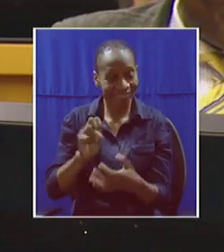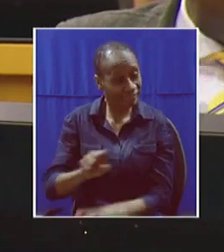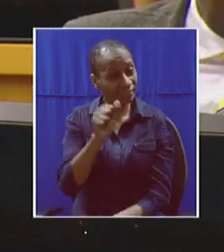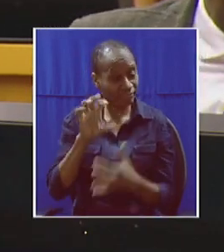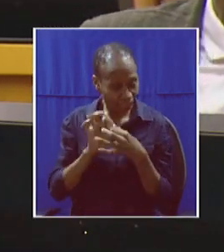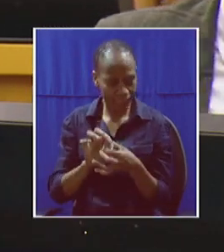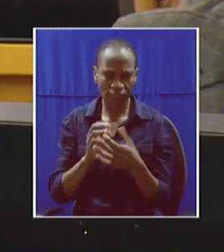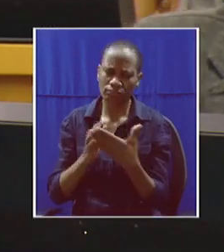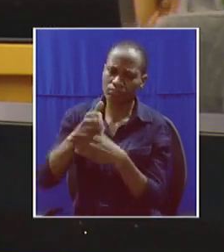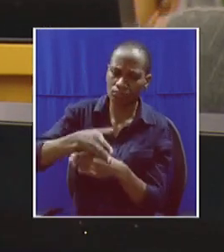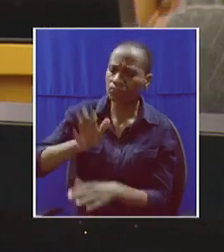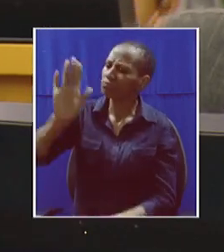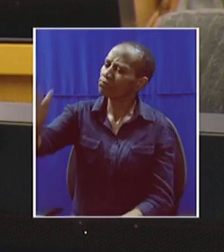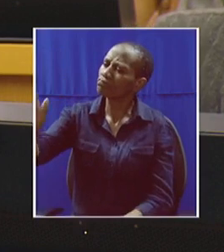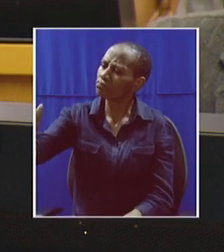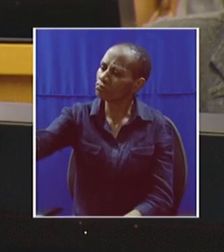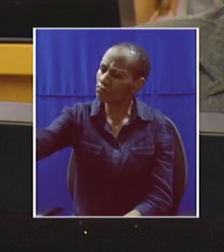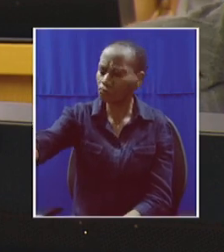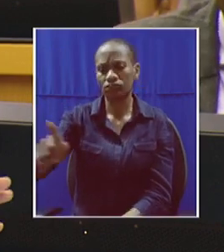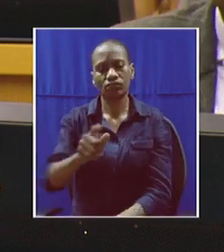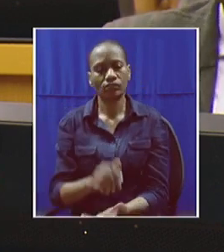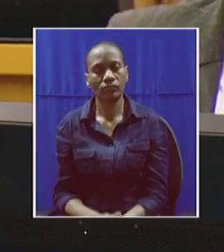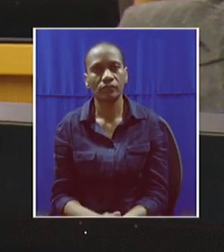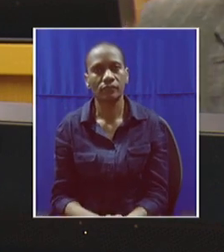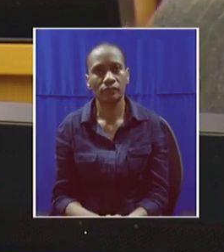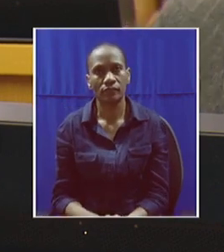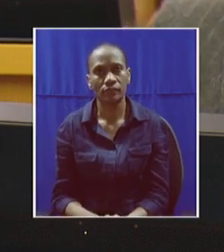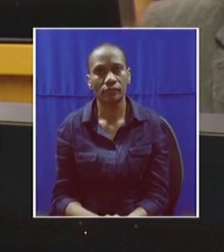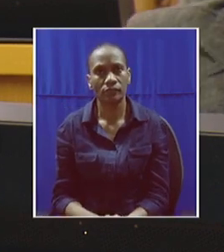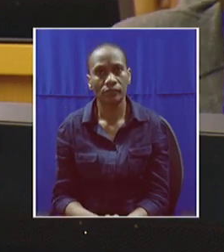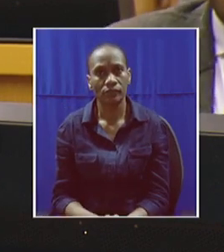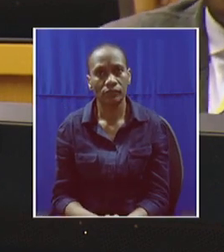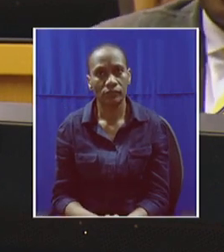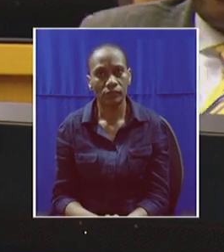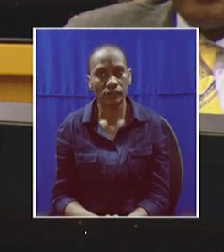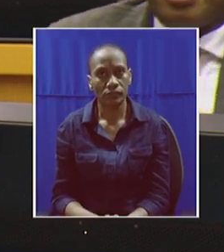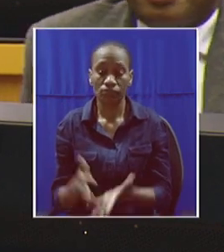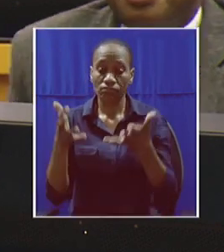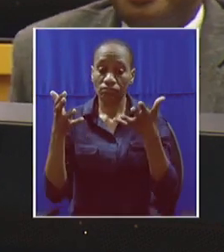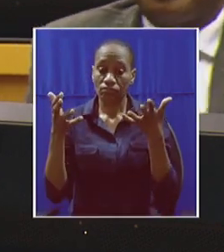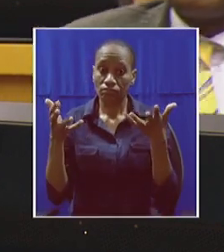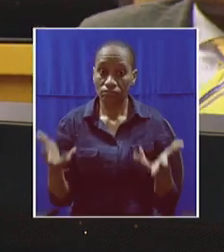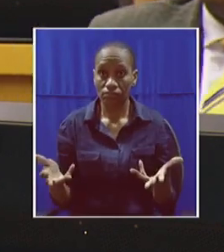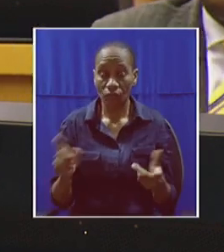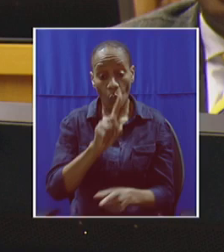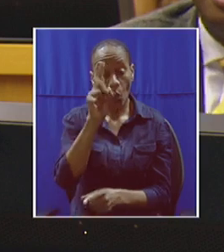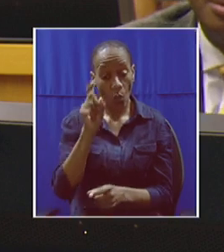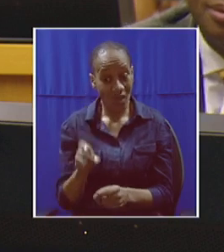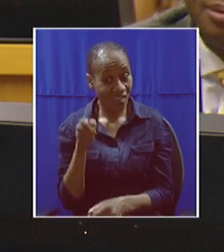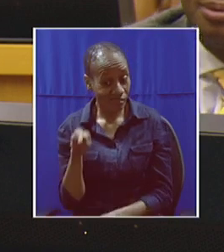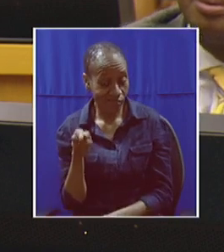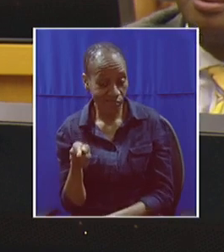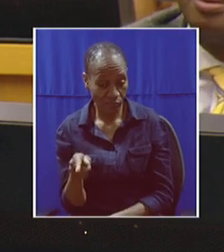International honorable member conventions is unquestionable so the question